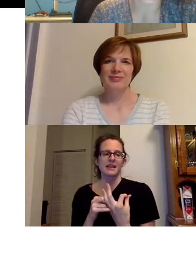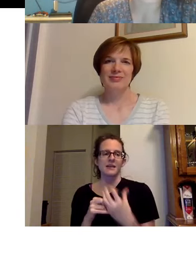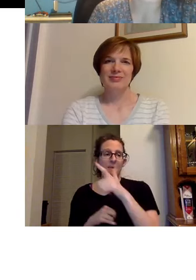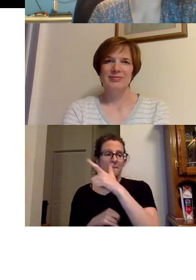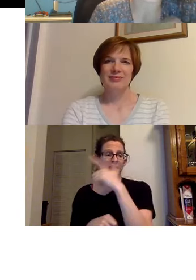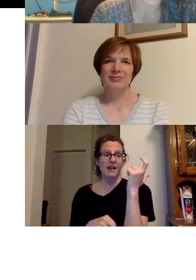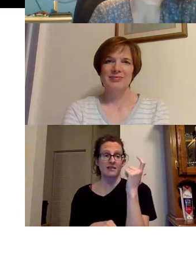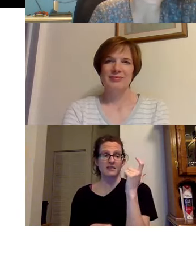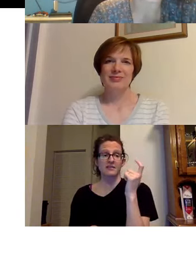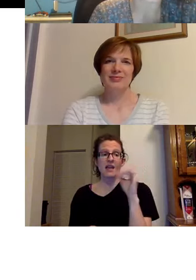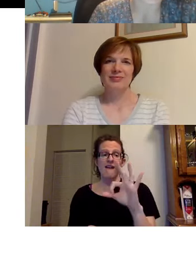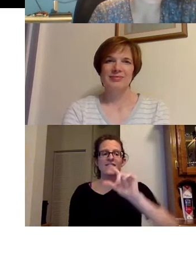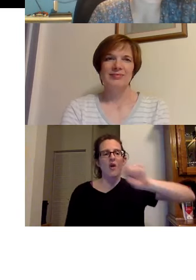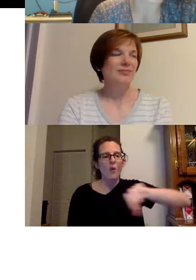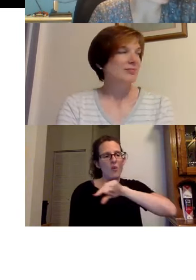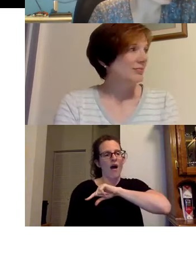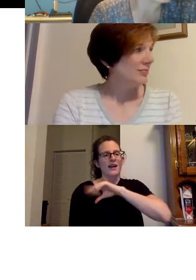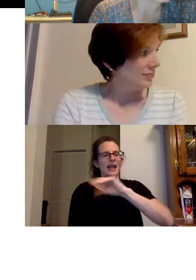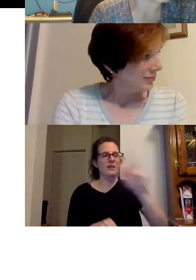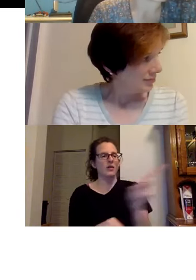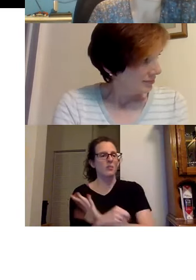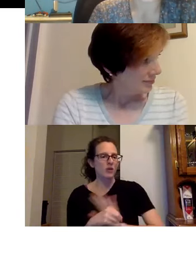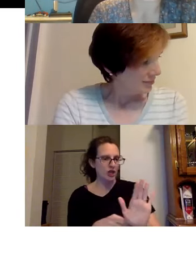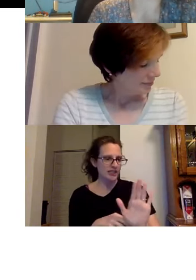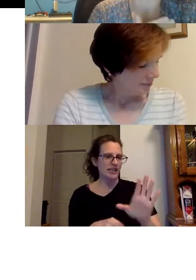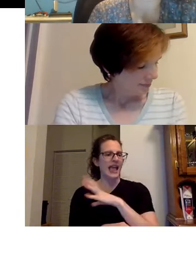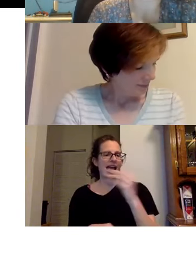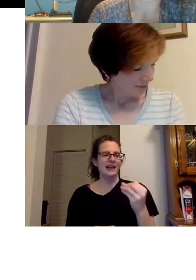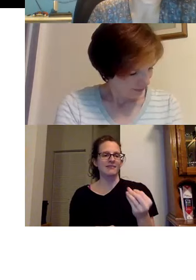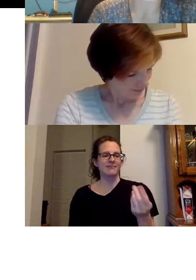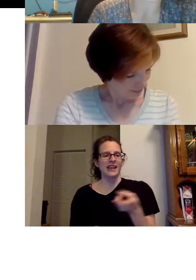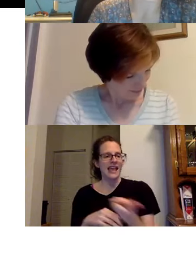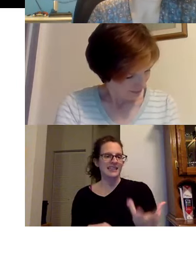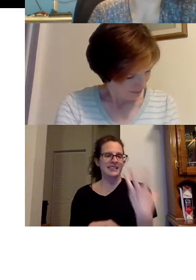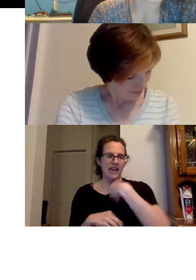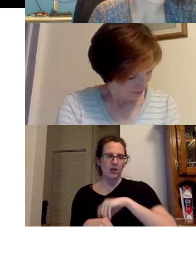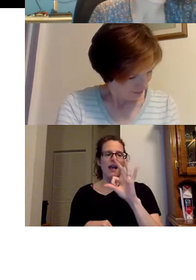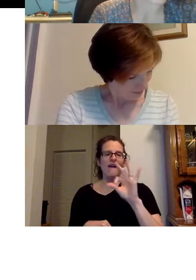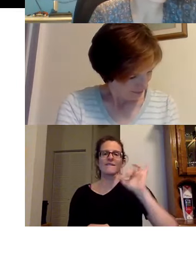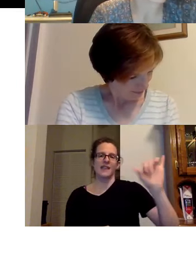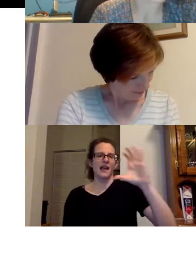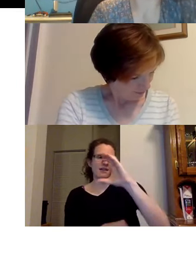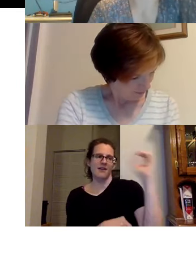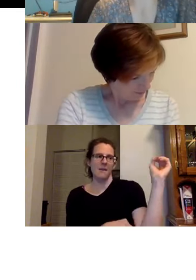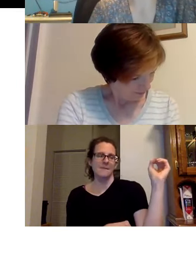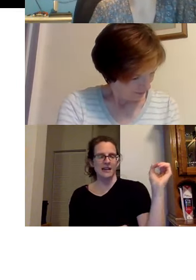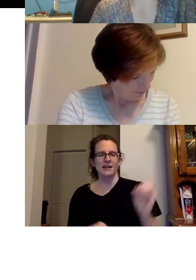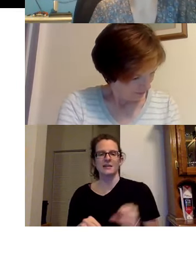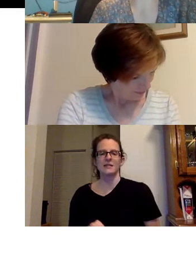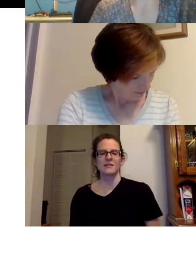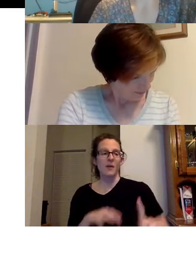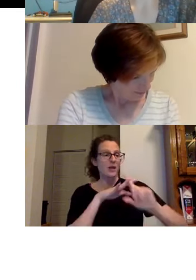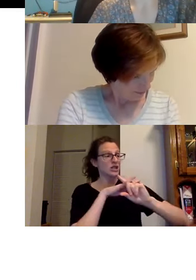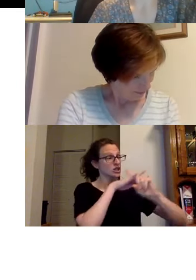because of the quality, the purity, and integrity of our company. Start to